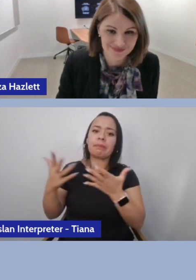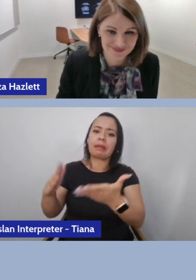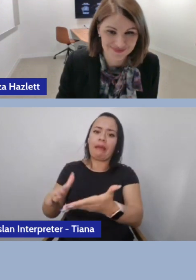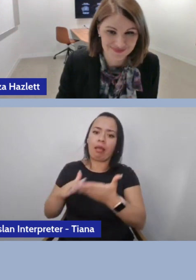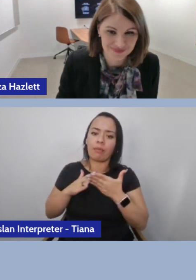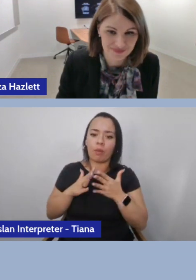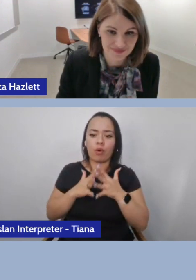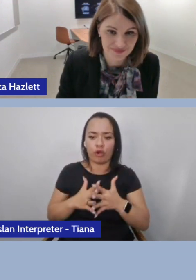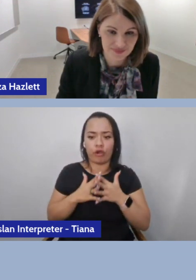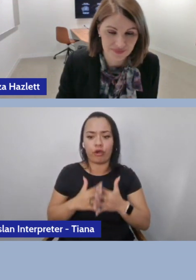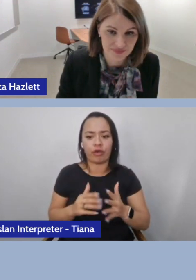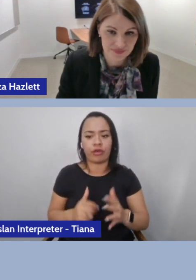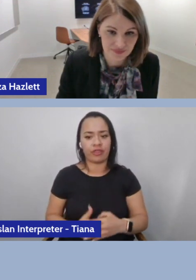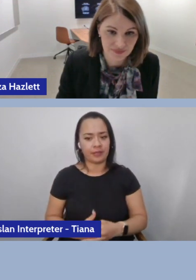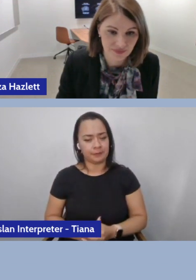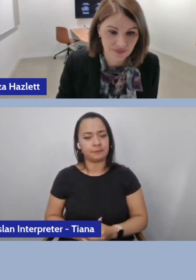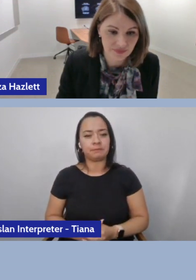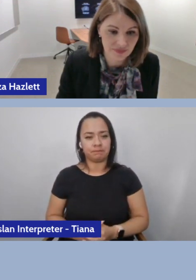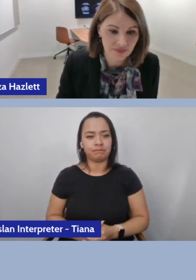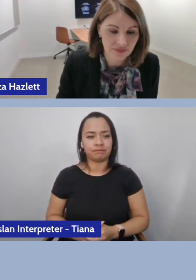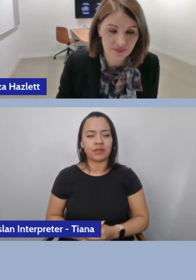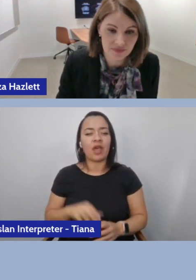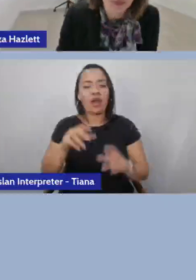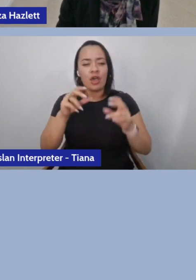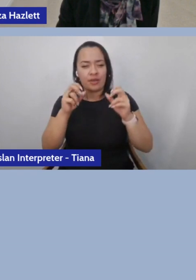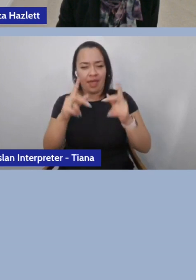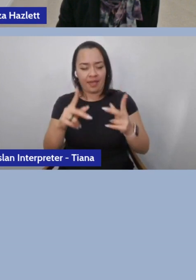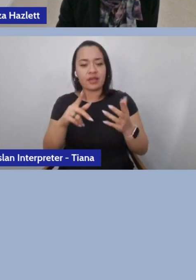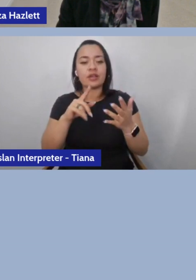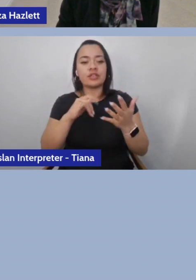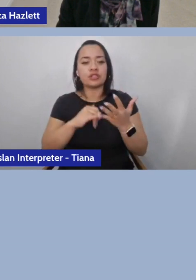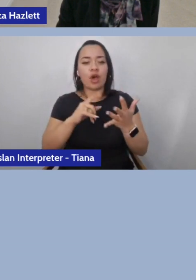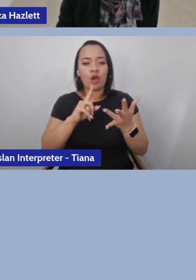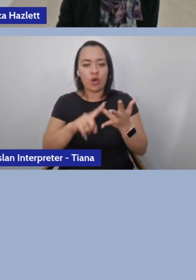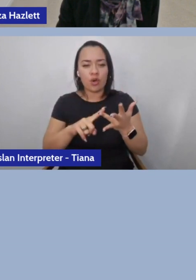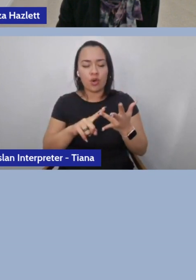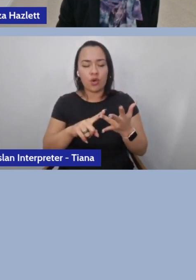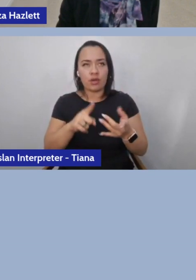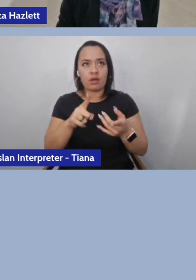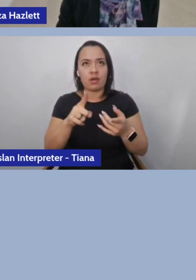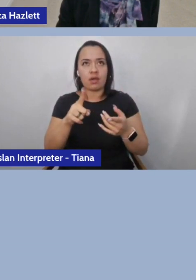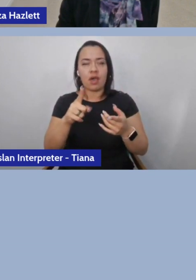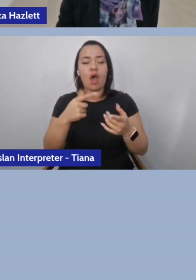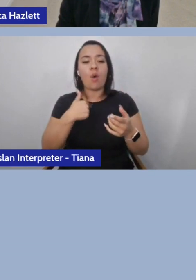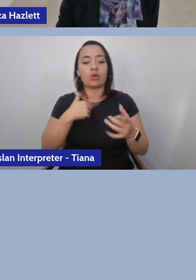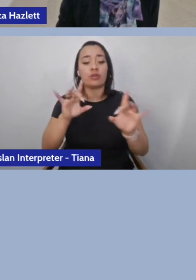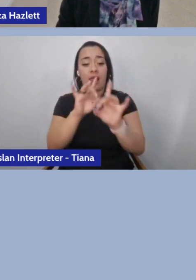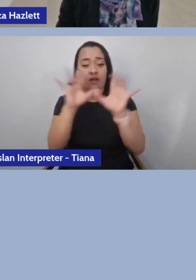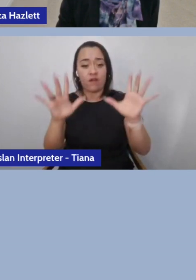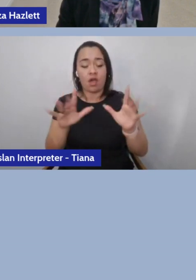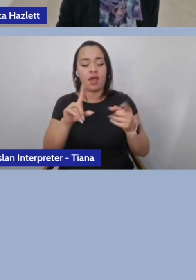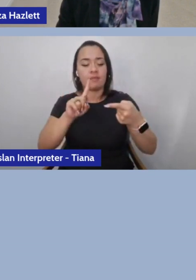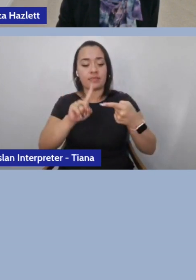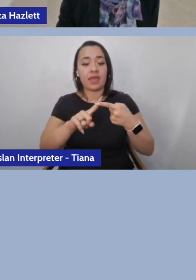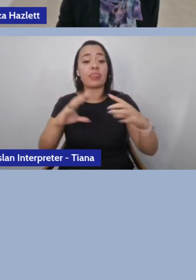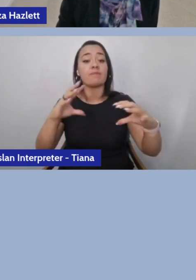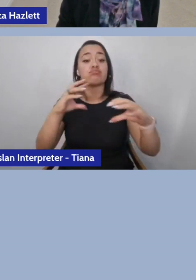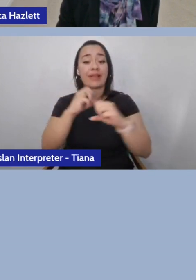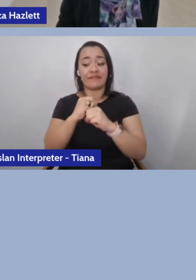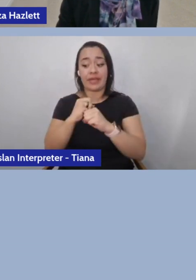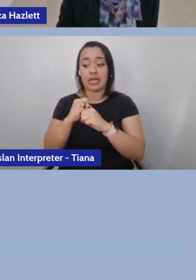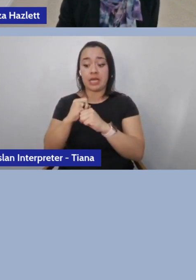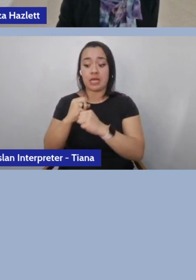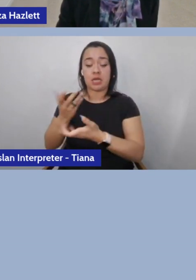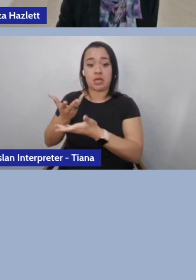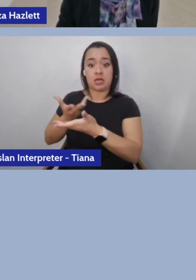to kind of interpret what you've said, and it sounds like the briefing is important, which is what Jim also said. But if you